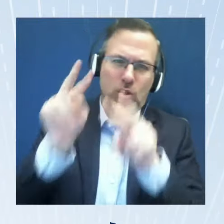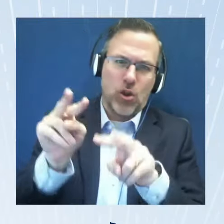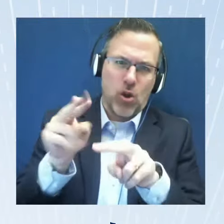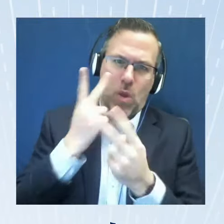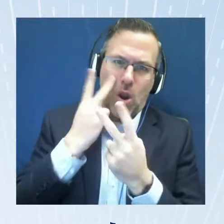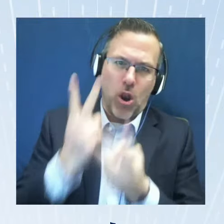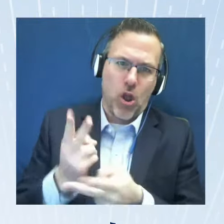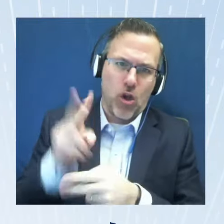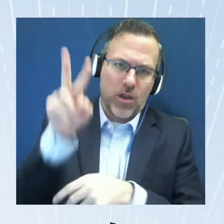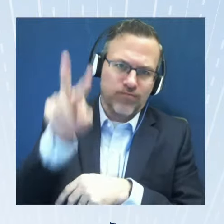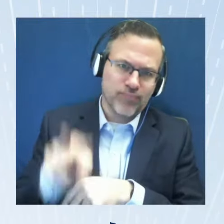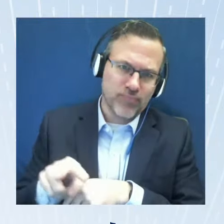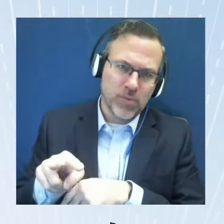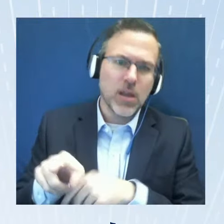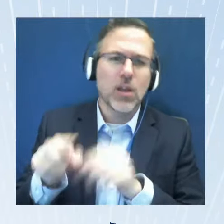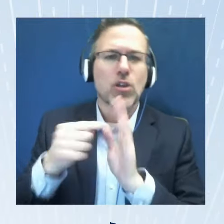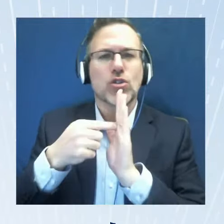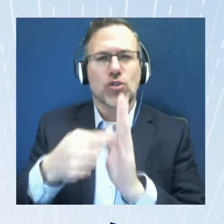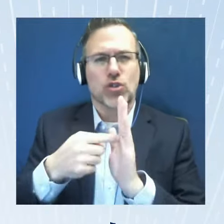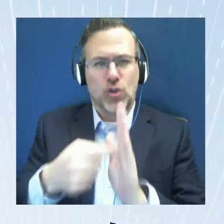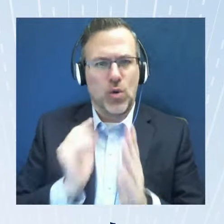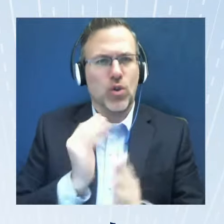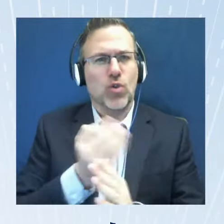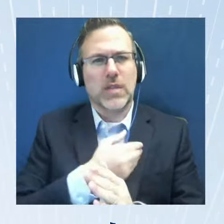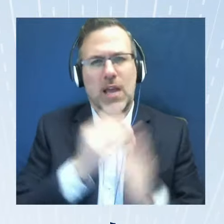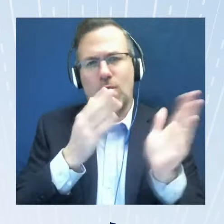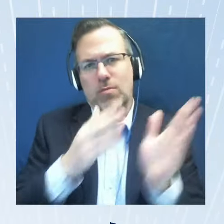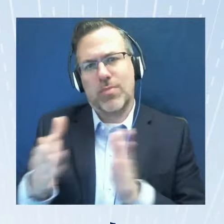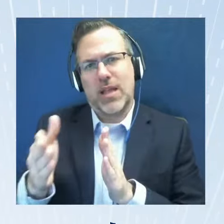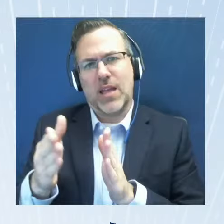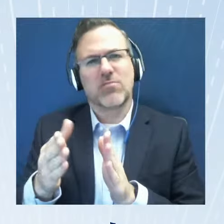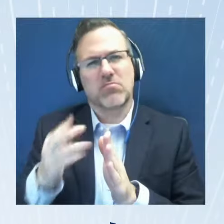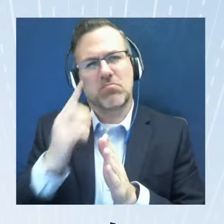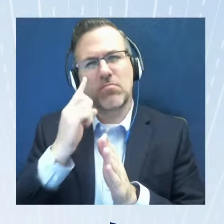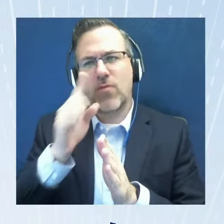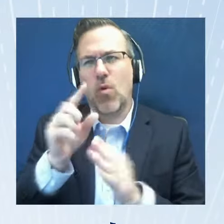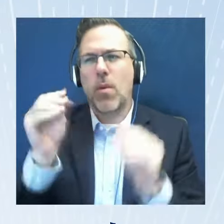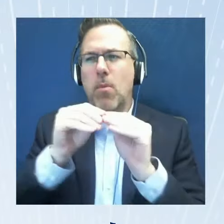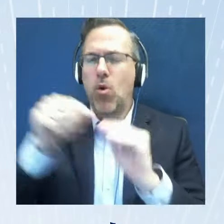of where we are headed with the research. So.